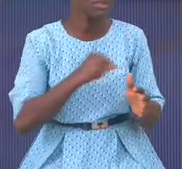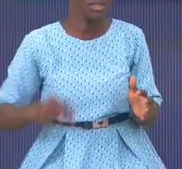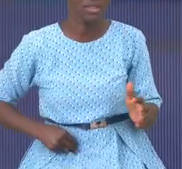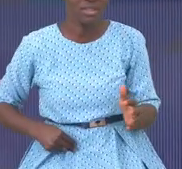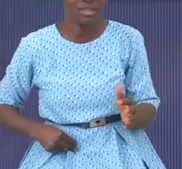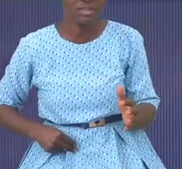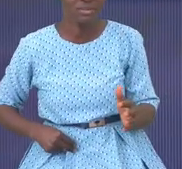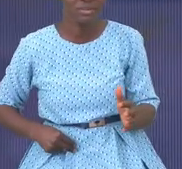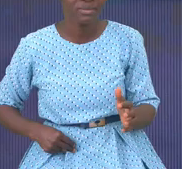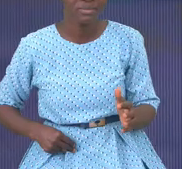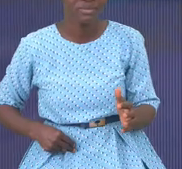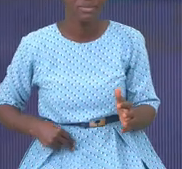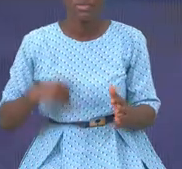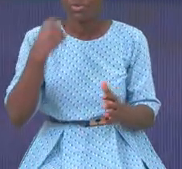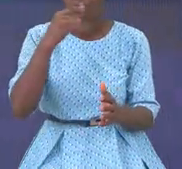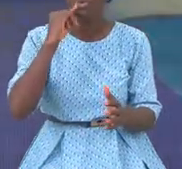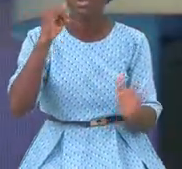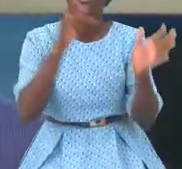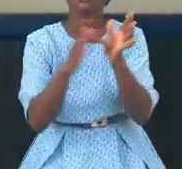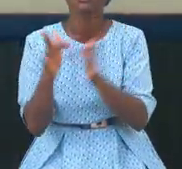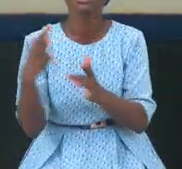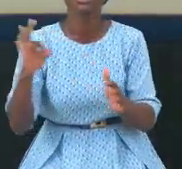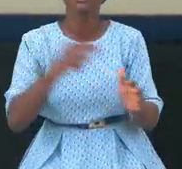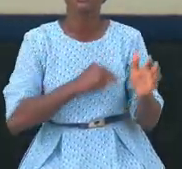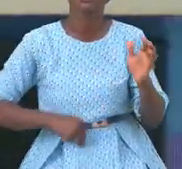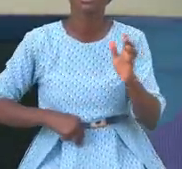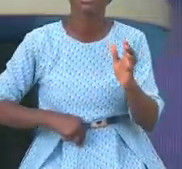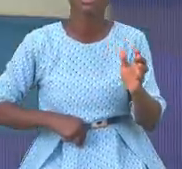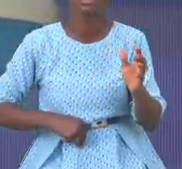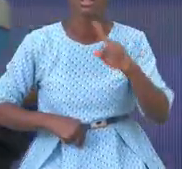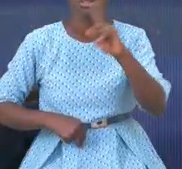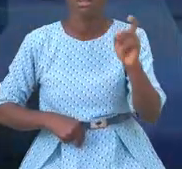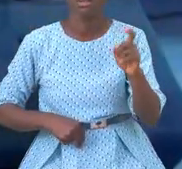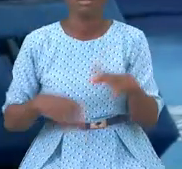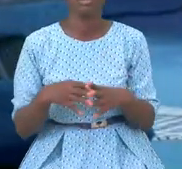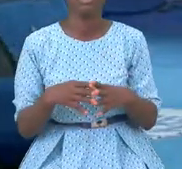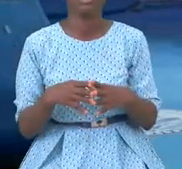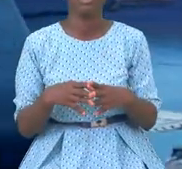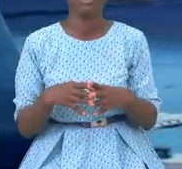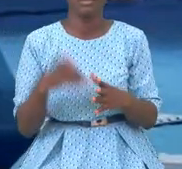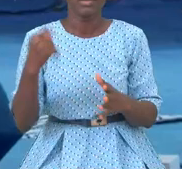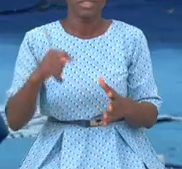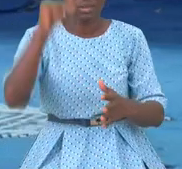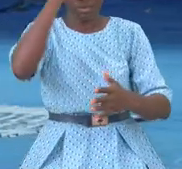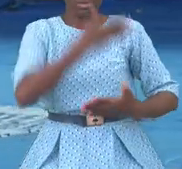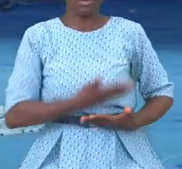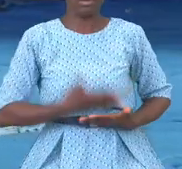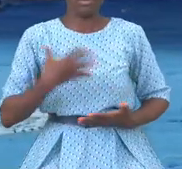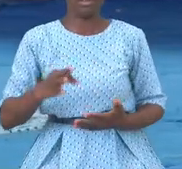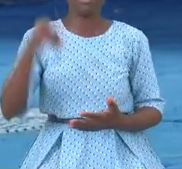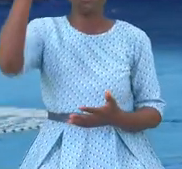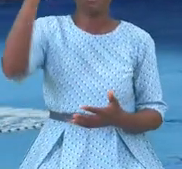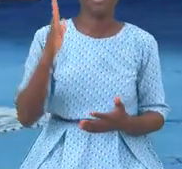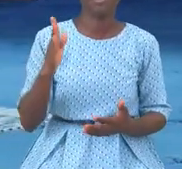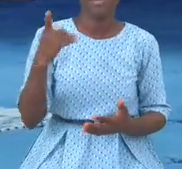of Nazareth? The Son of God, the Savior of the world